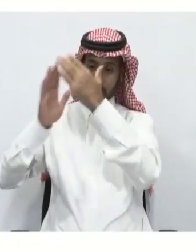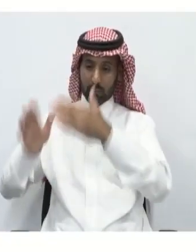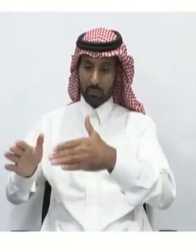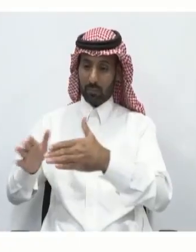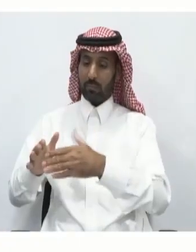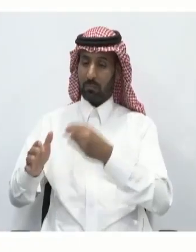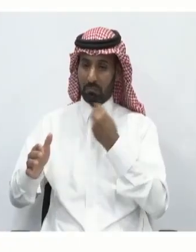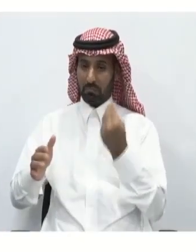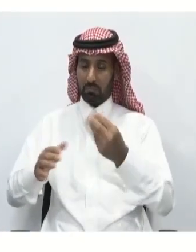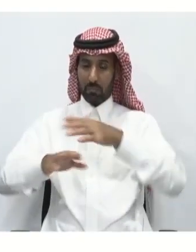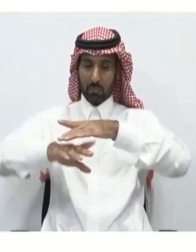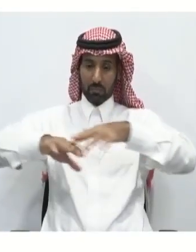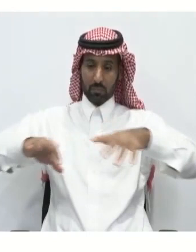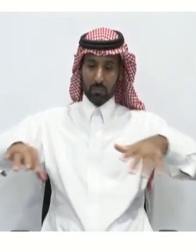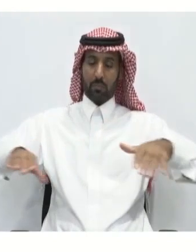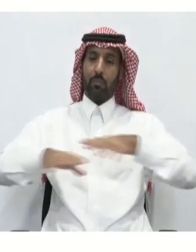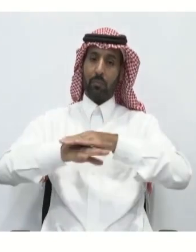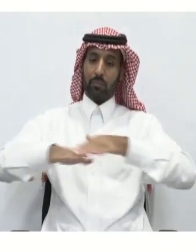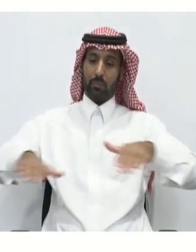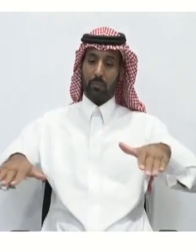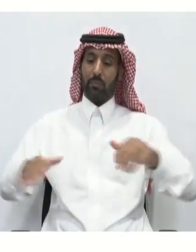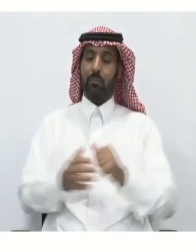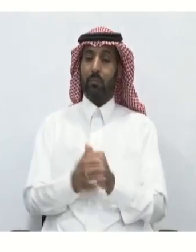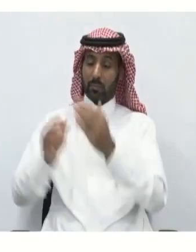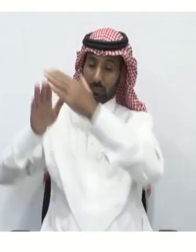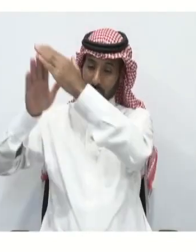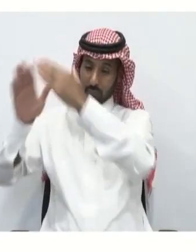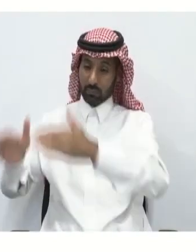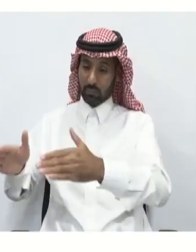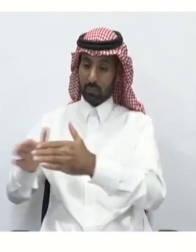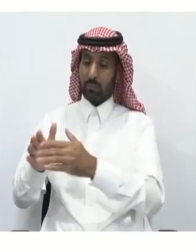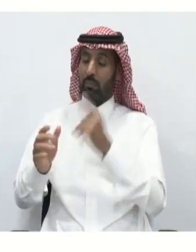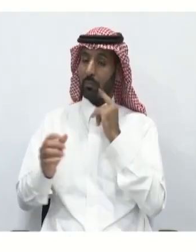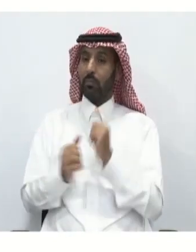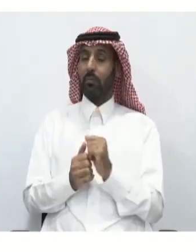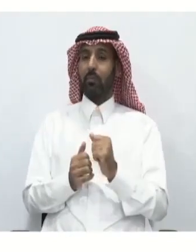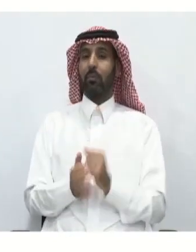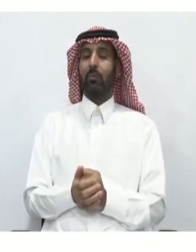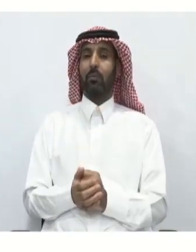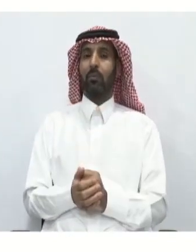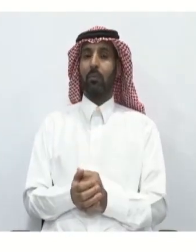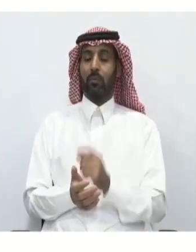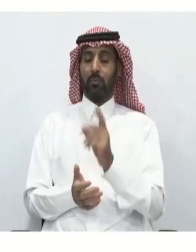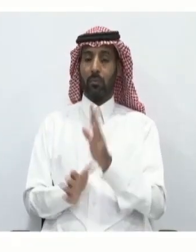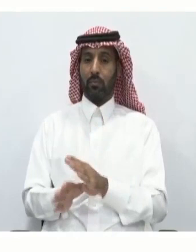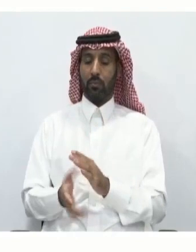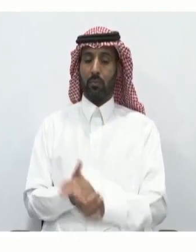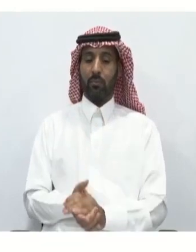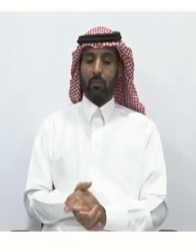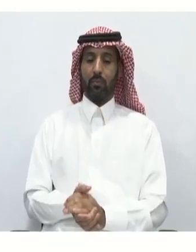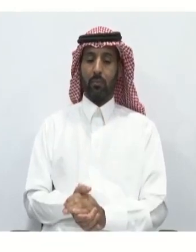said beautiful beach. Pitch our tents. He mentioned tents. That's how we knew that he's